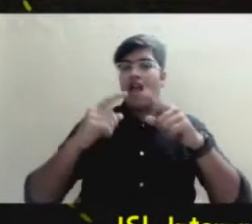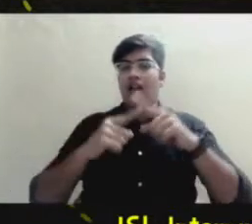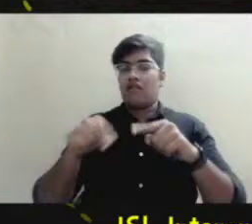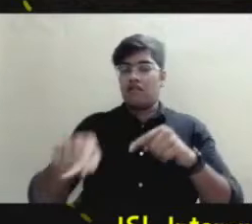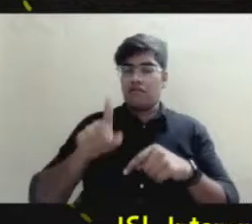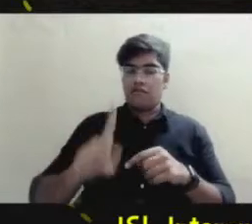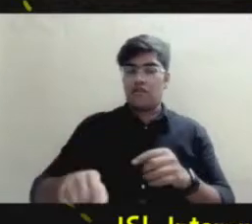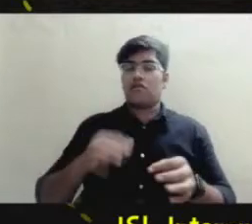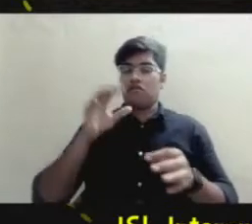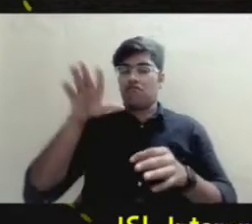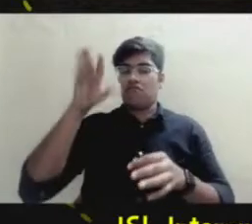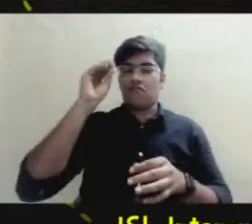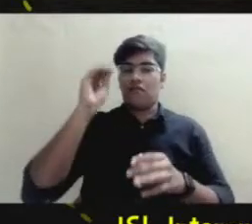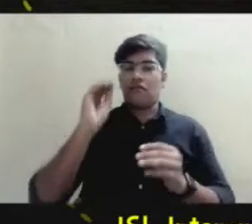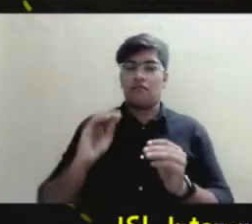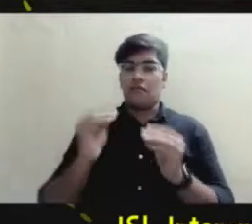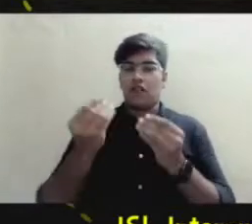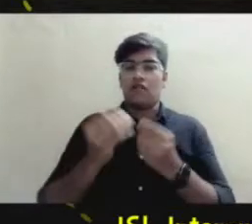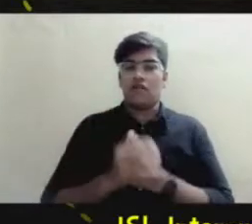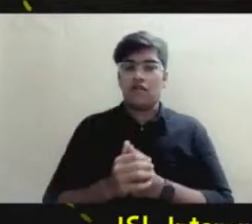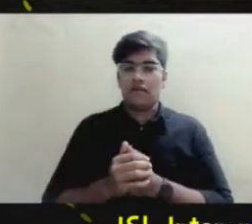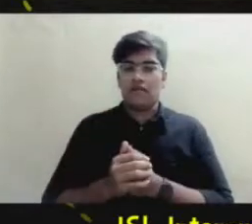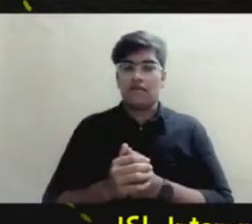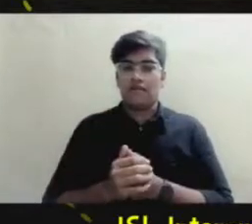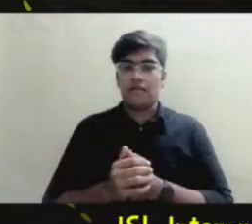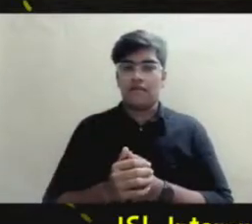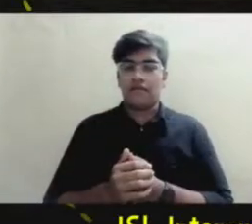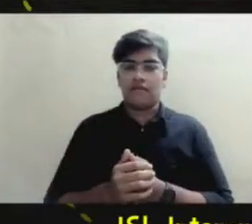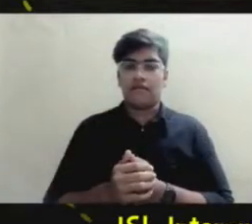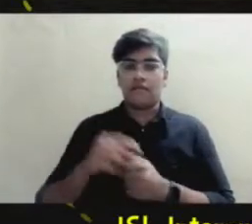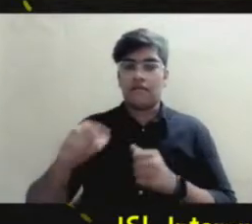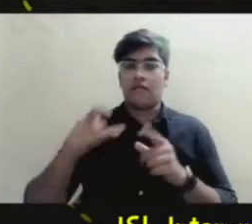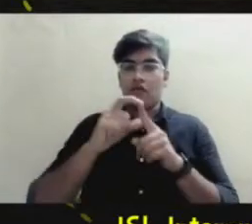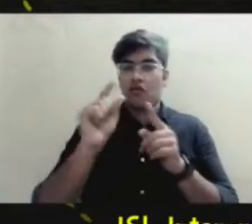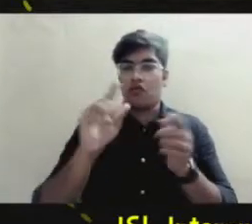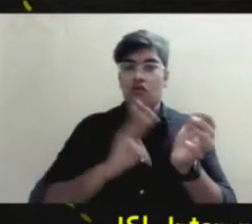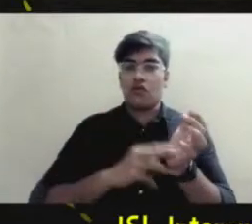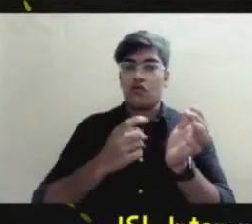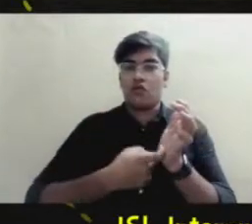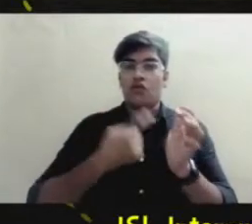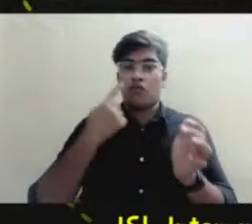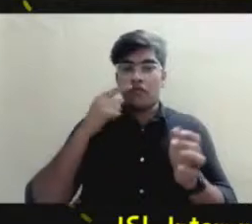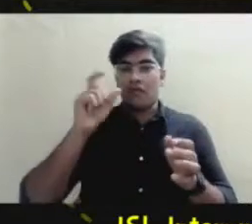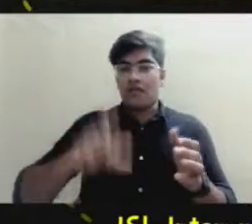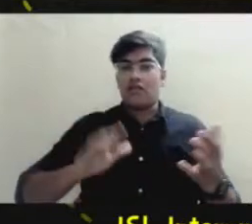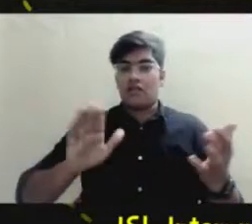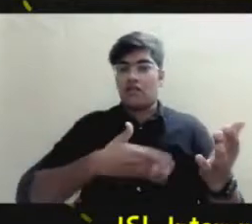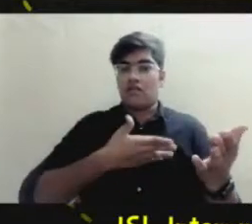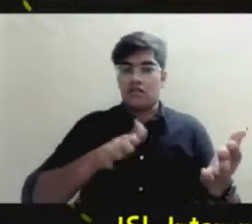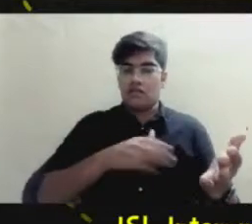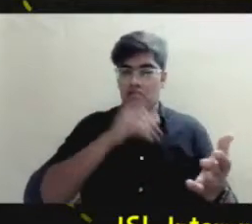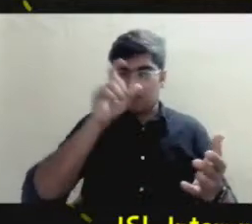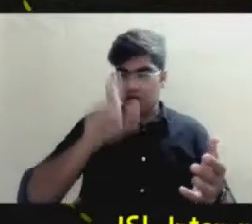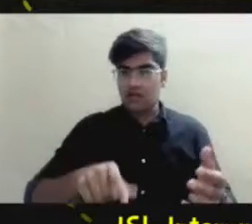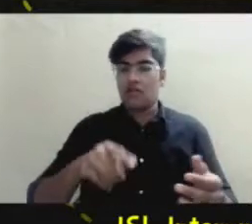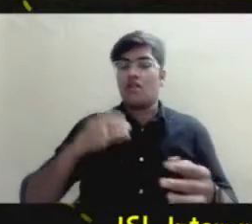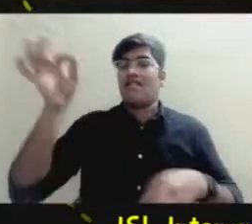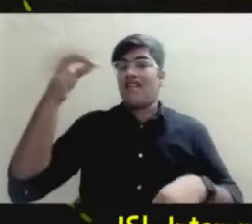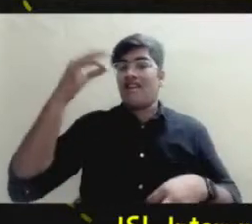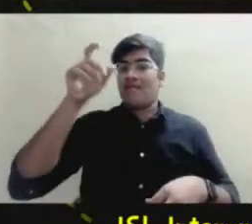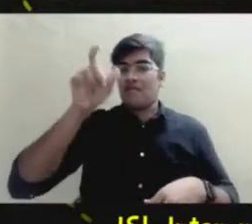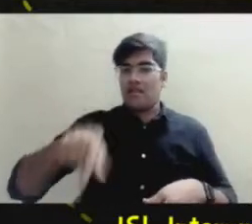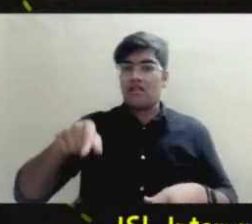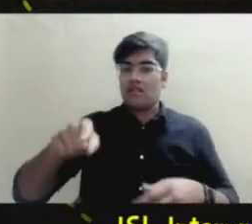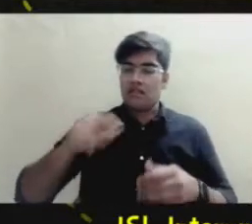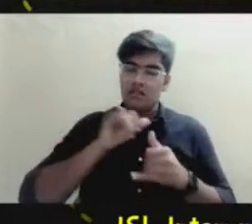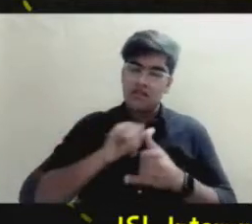as Shikha has already said, the Tumri singer and dancer were the same person. So somebody who presented Tumri